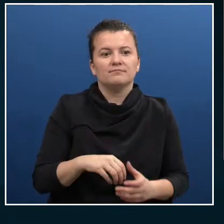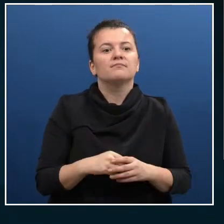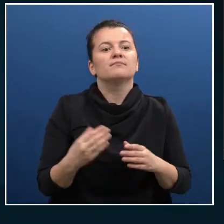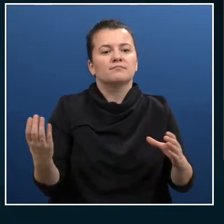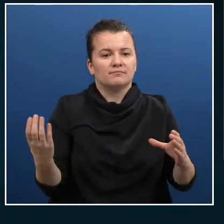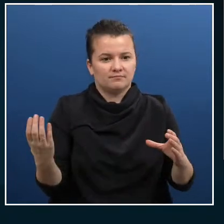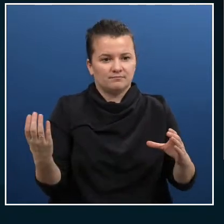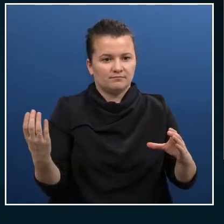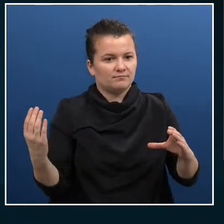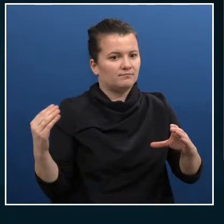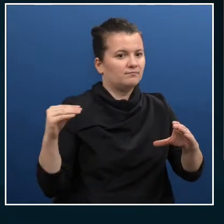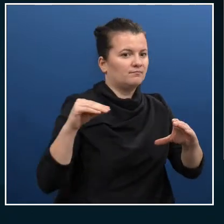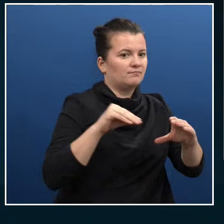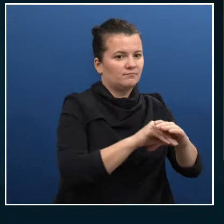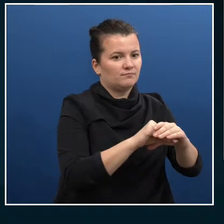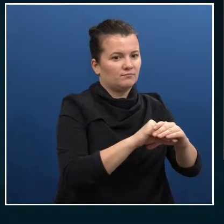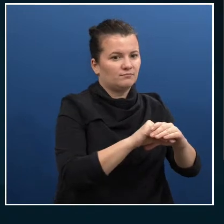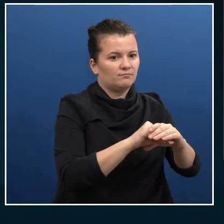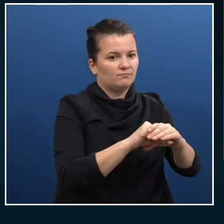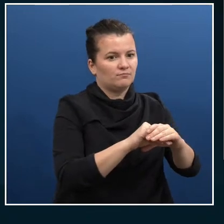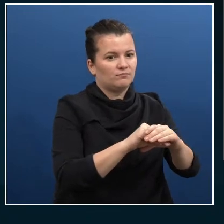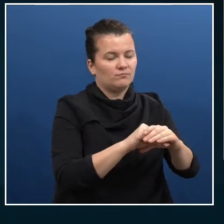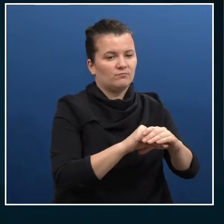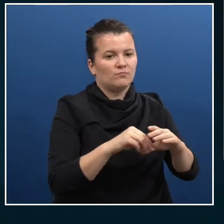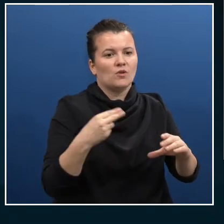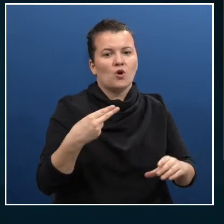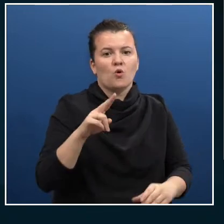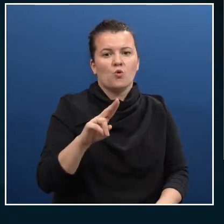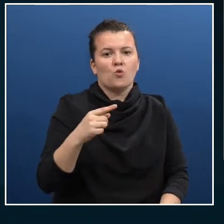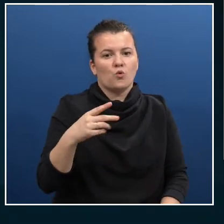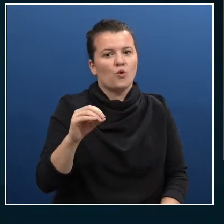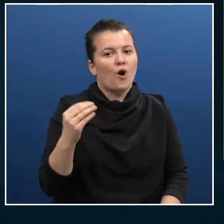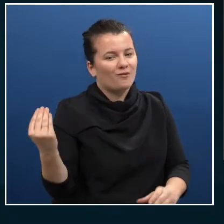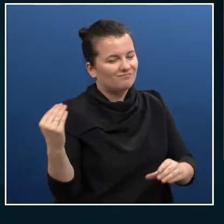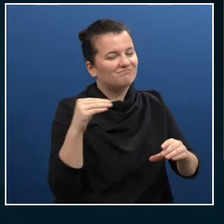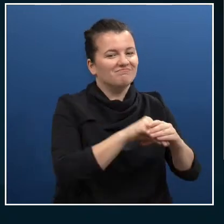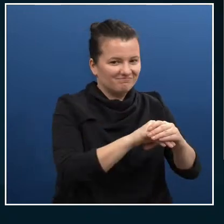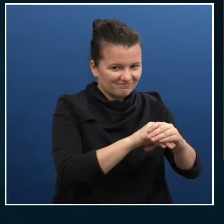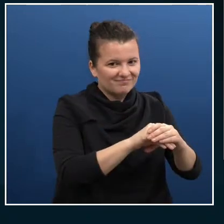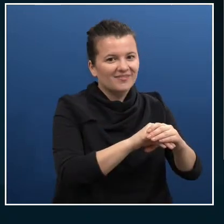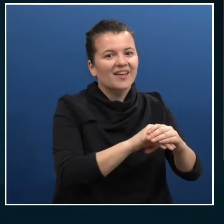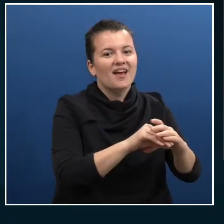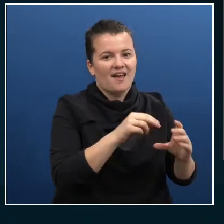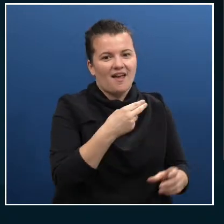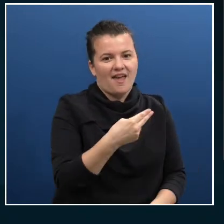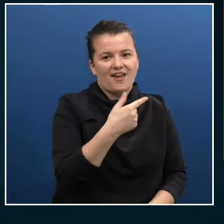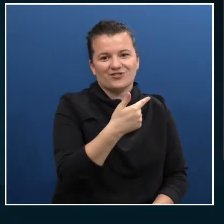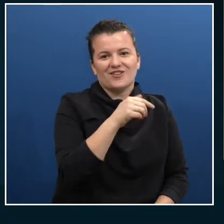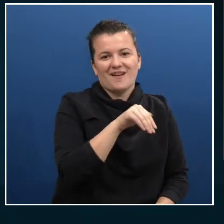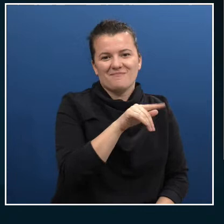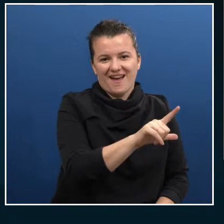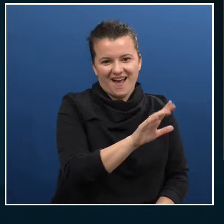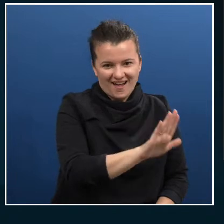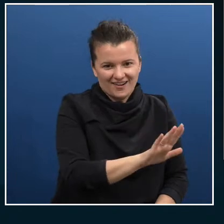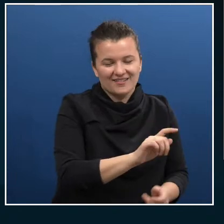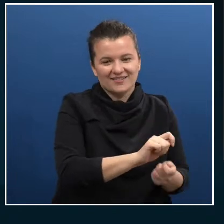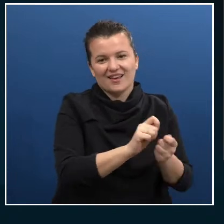HTML content, and with that I will get an artifact. It's a zip